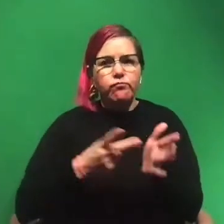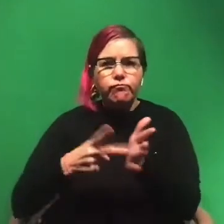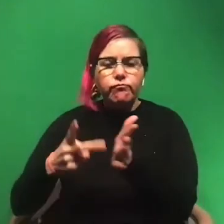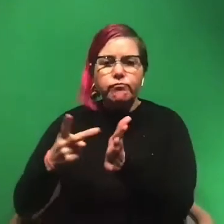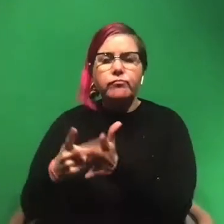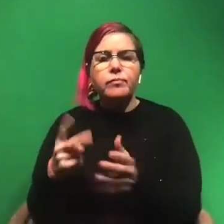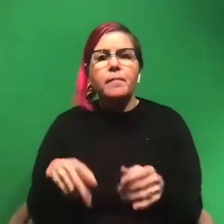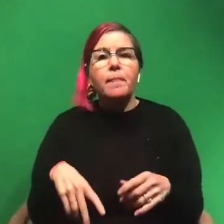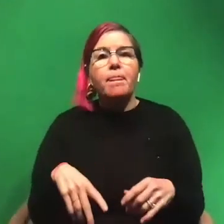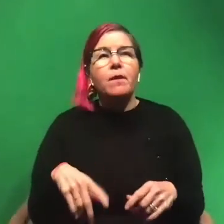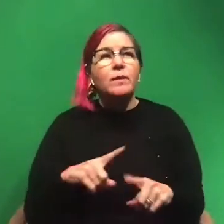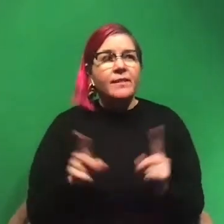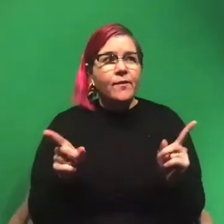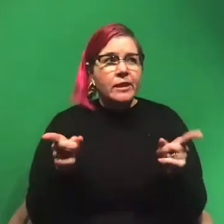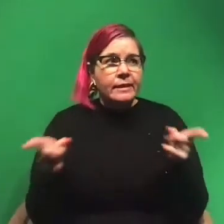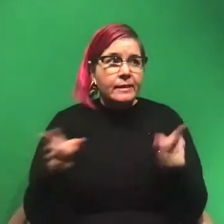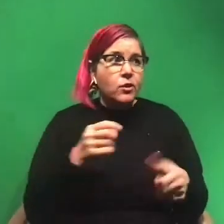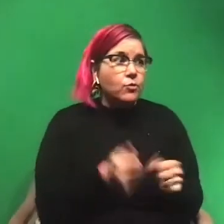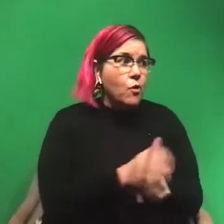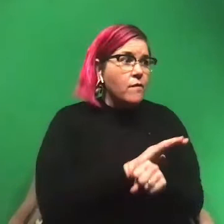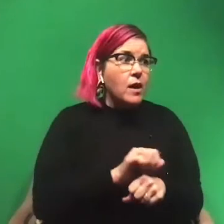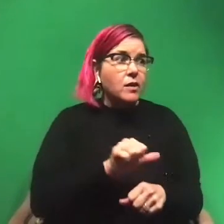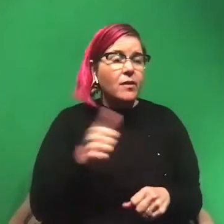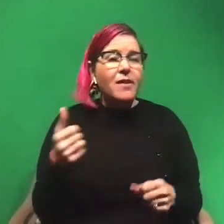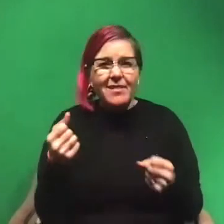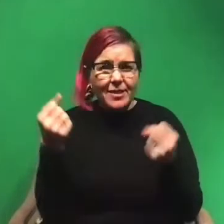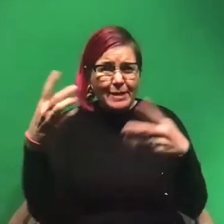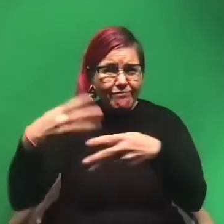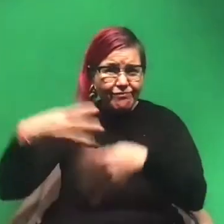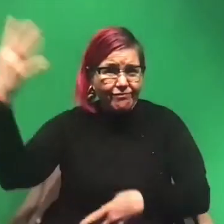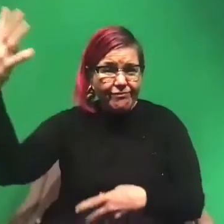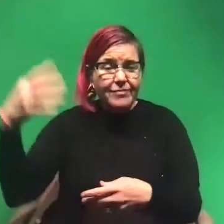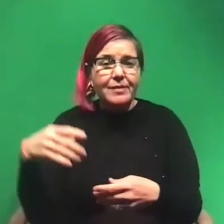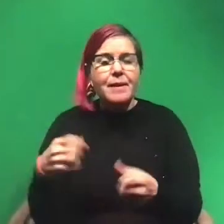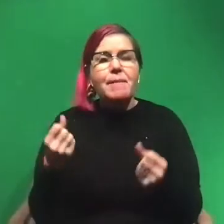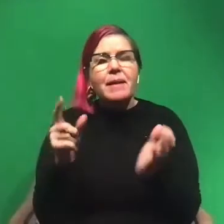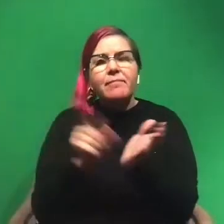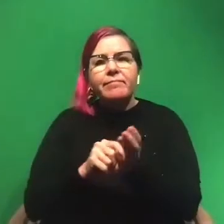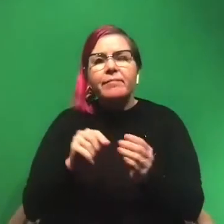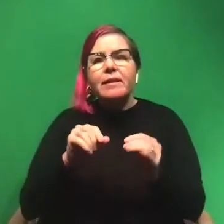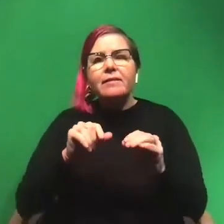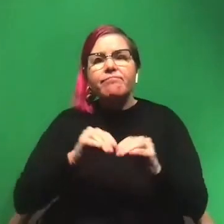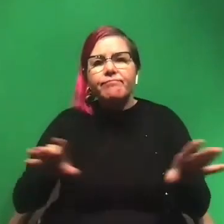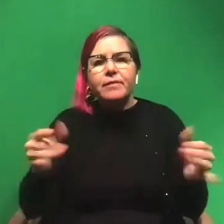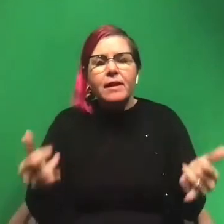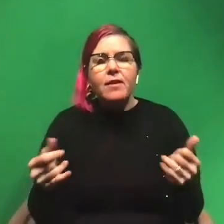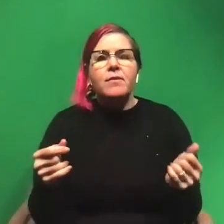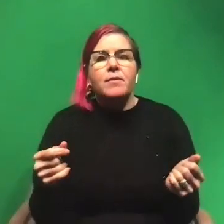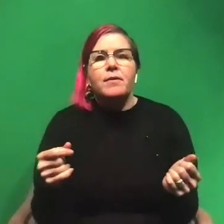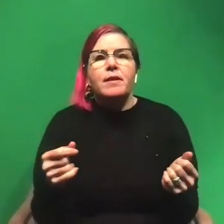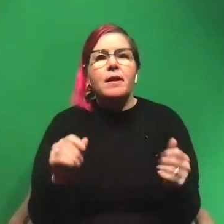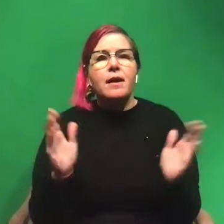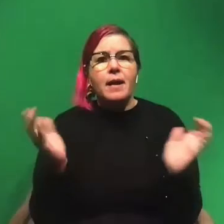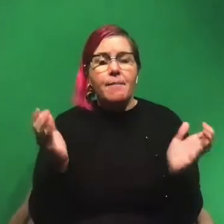to differences, a ton of differences. There's a lot of papers now coming out about how comparing,